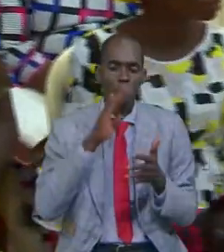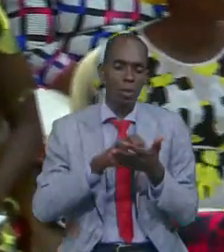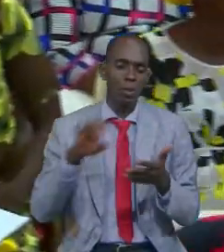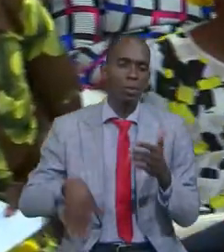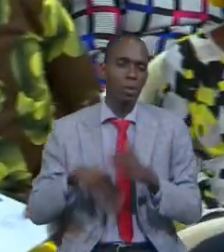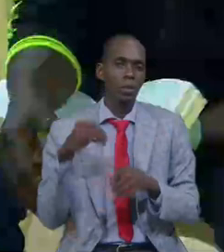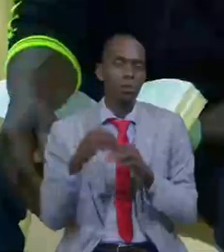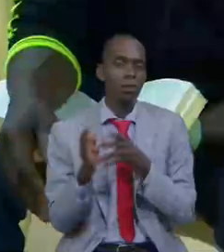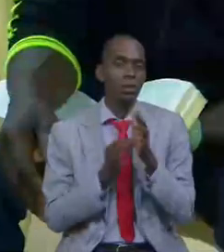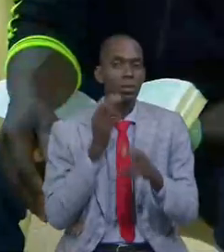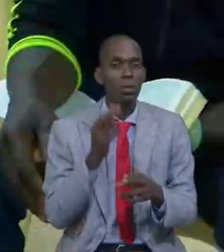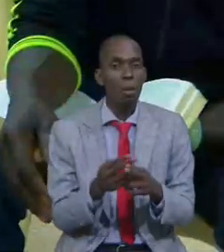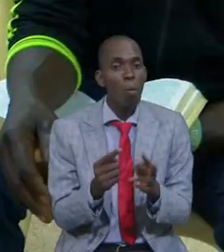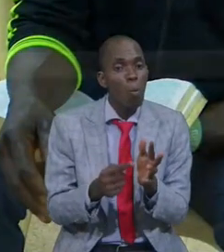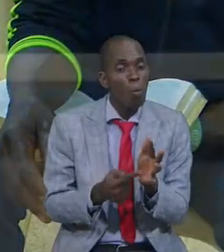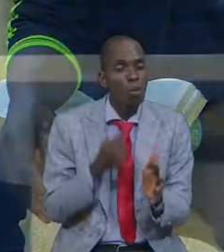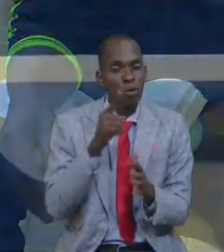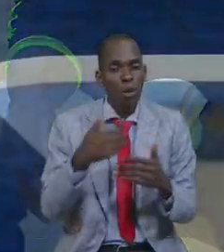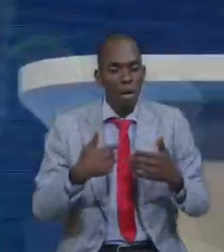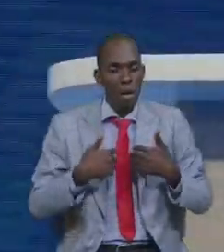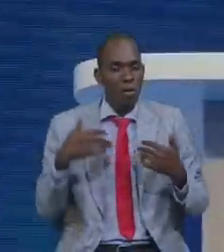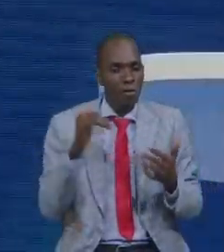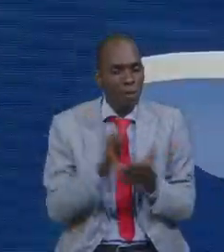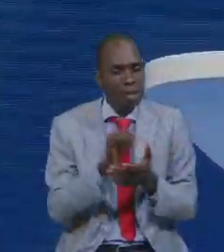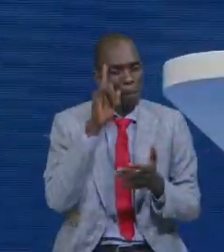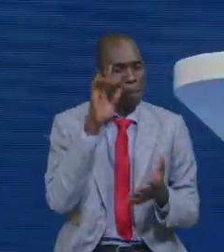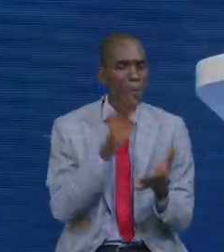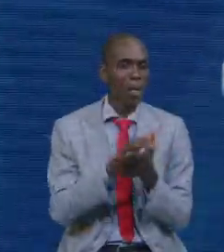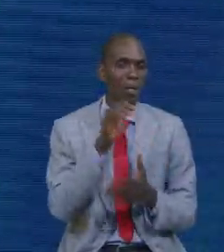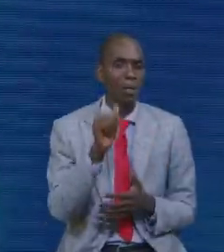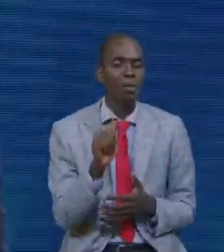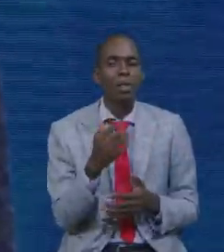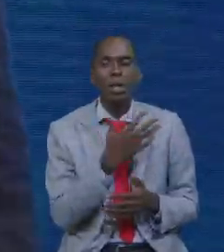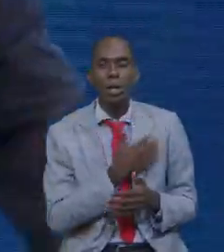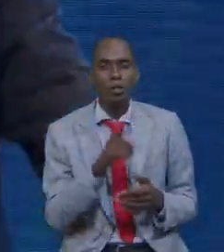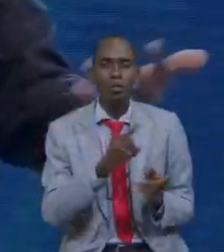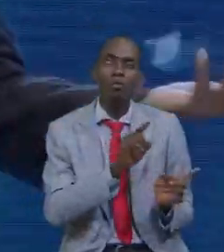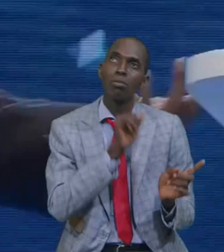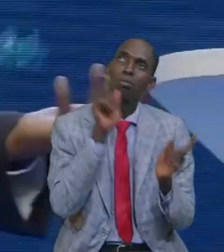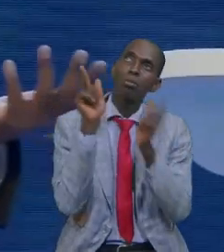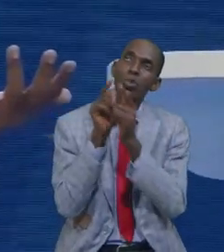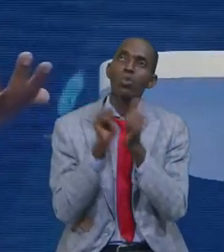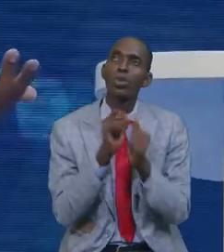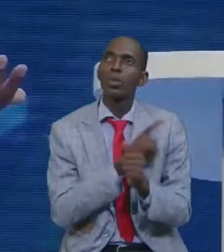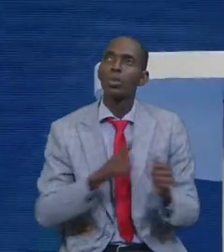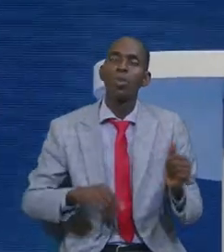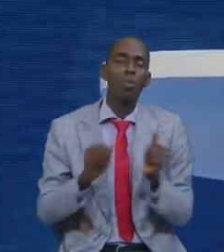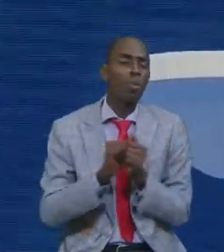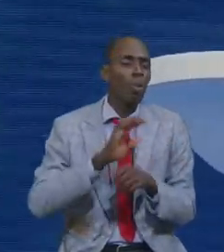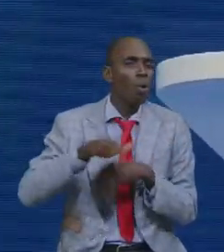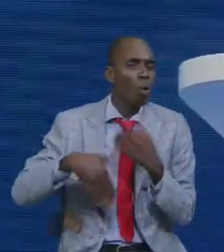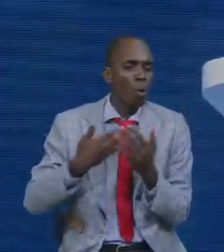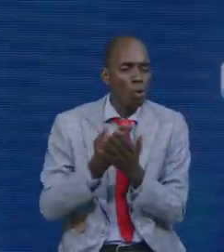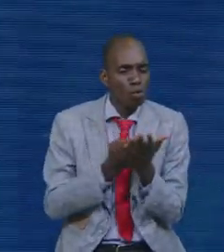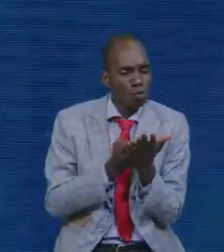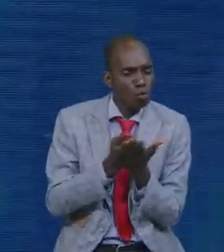Remember, once you have the conviction, and then you come in all sincerity, and you say, Lord,